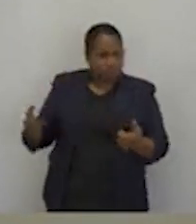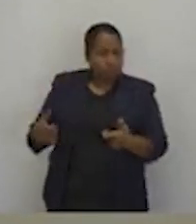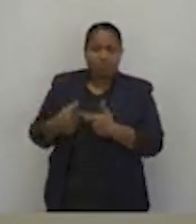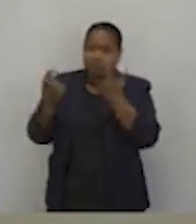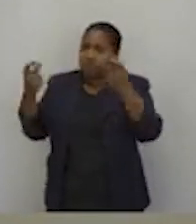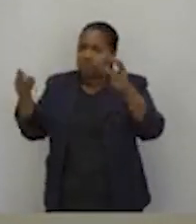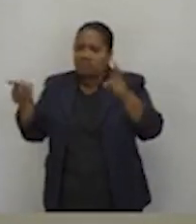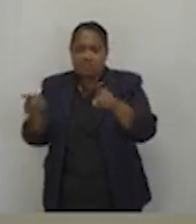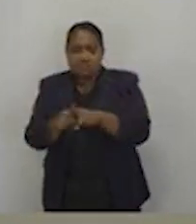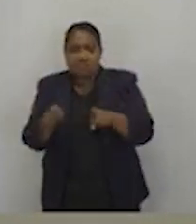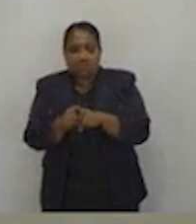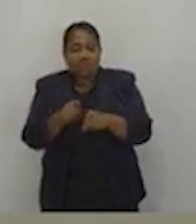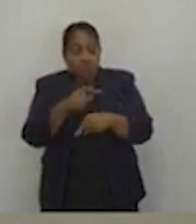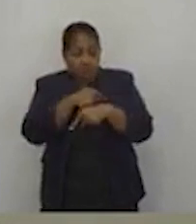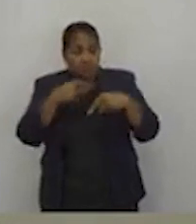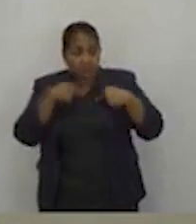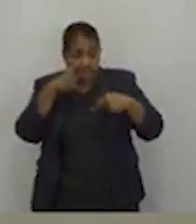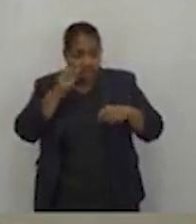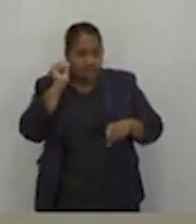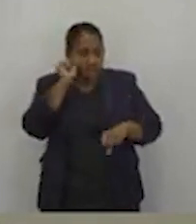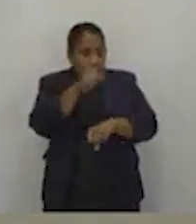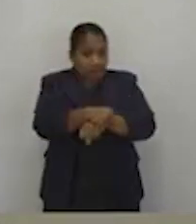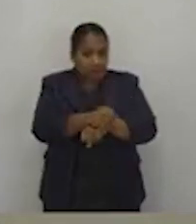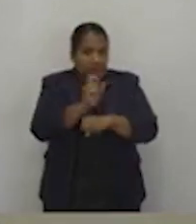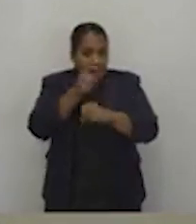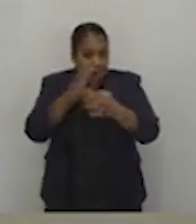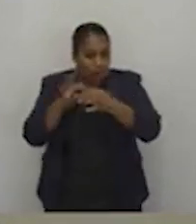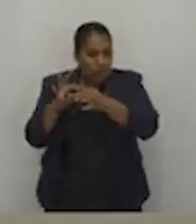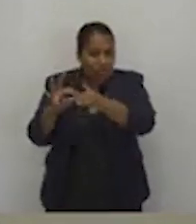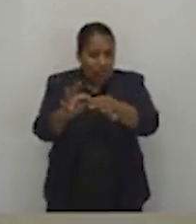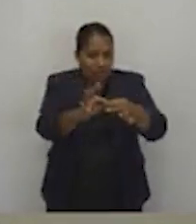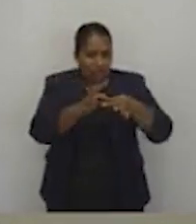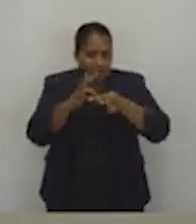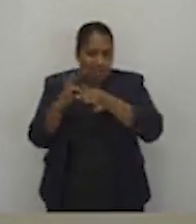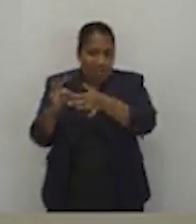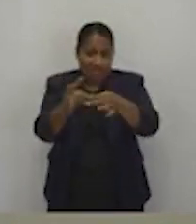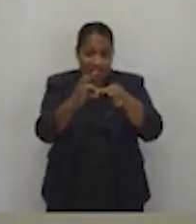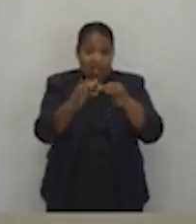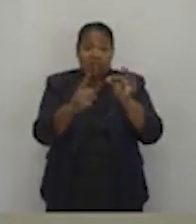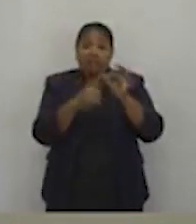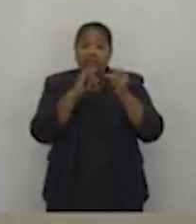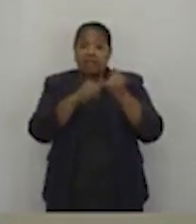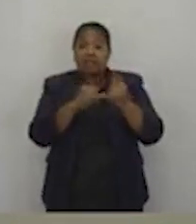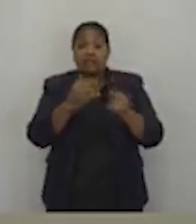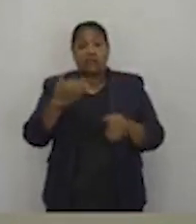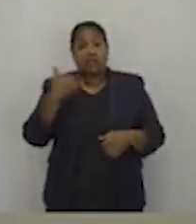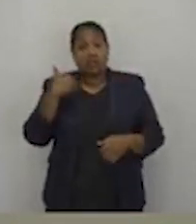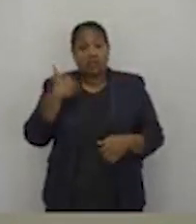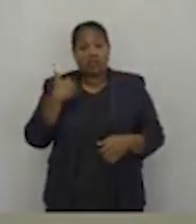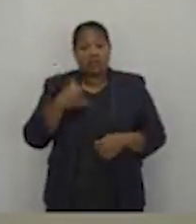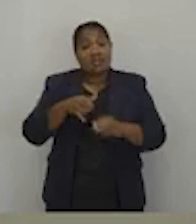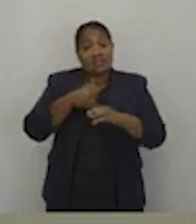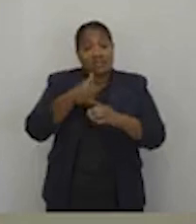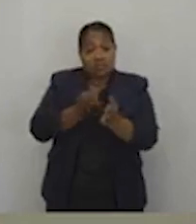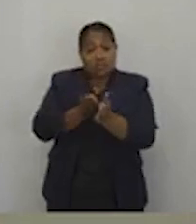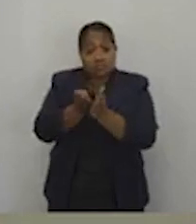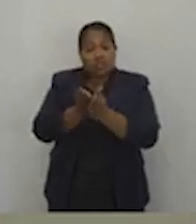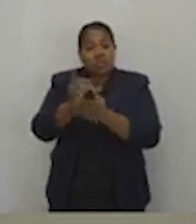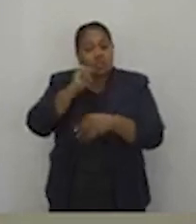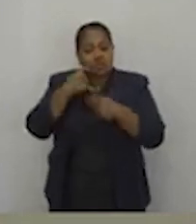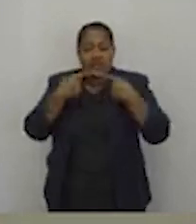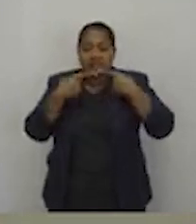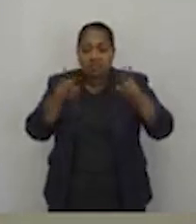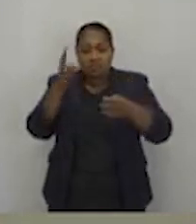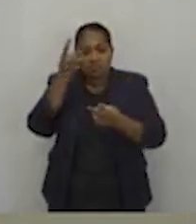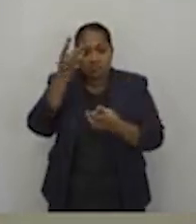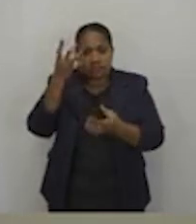we can only overcome it together. The PS for Health and Medical Services will be announcing the details